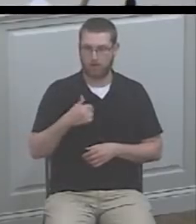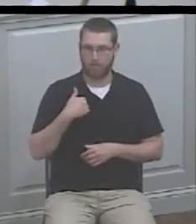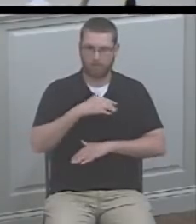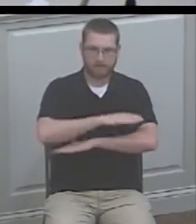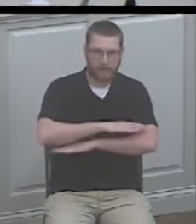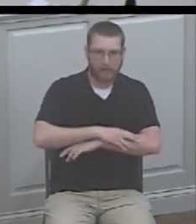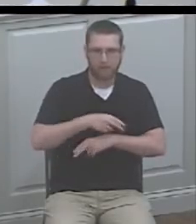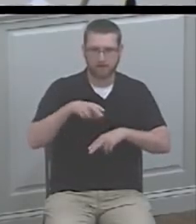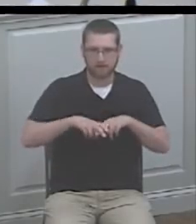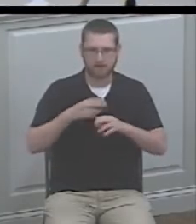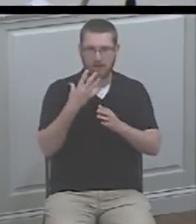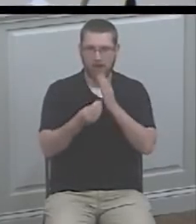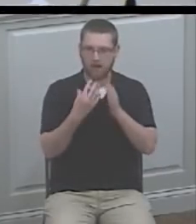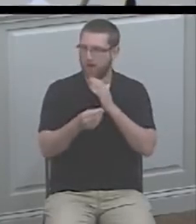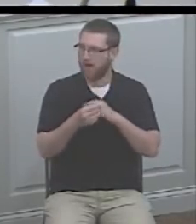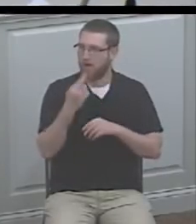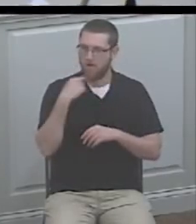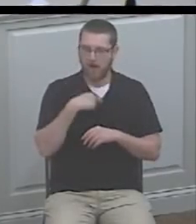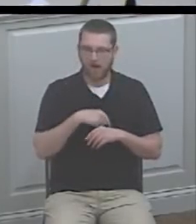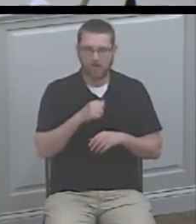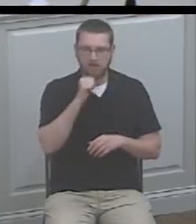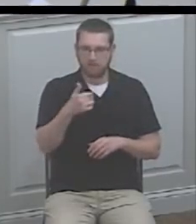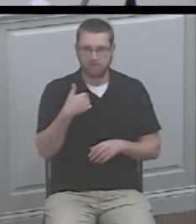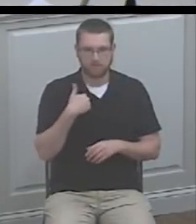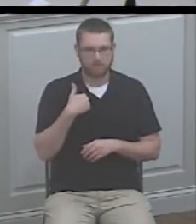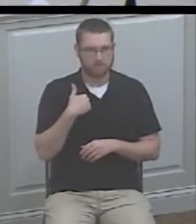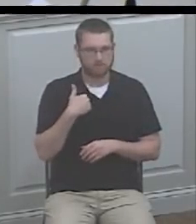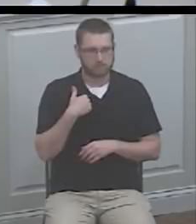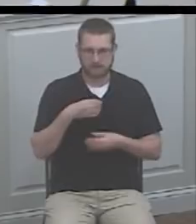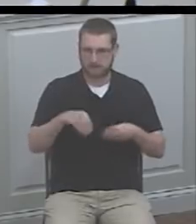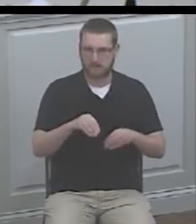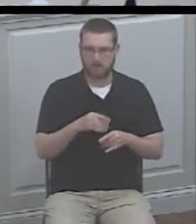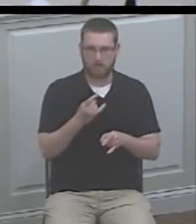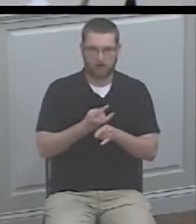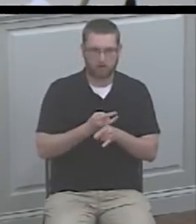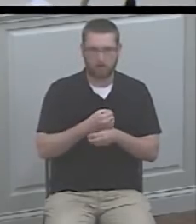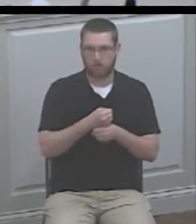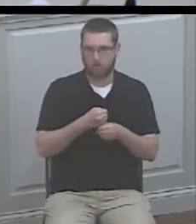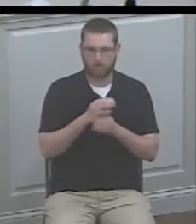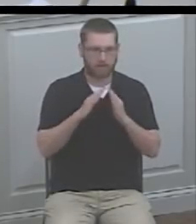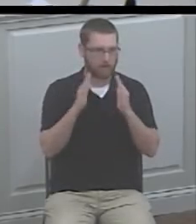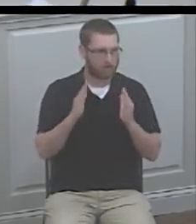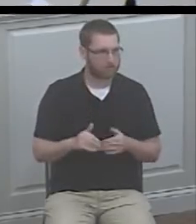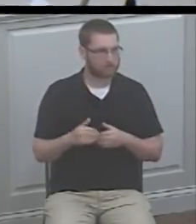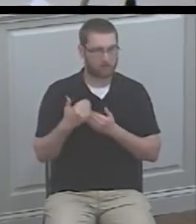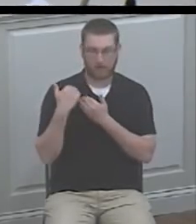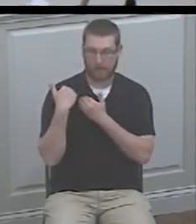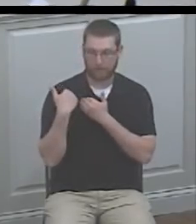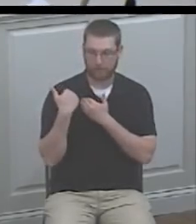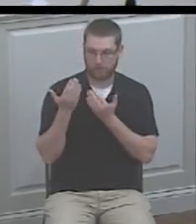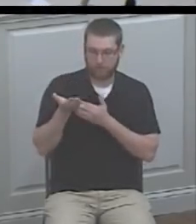table or seating outside of, say, of a restaurant that doesn't sell alcohol or just outside a coffee shop, while liability may in fact